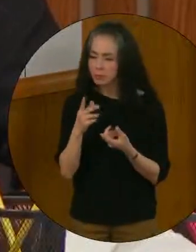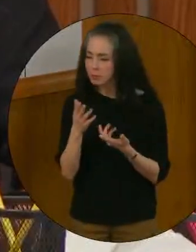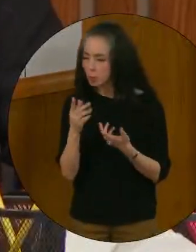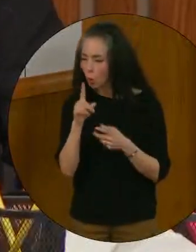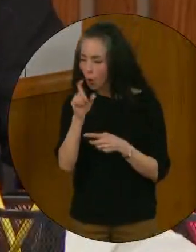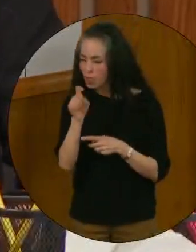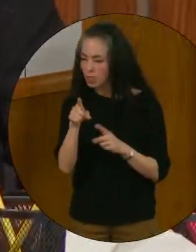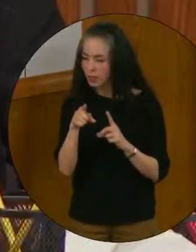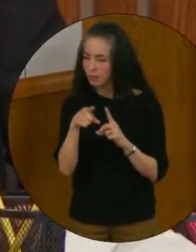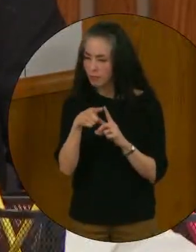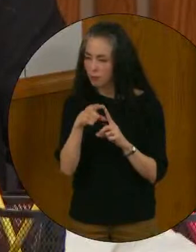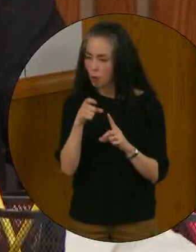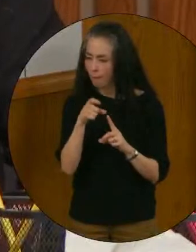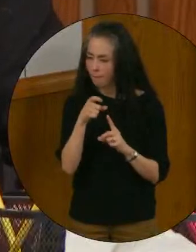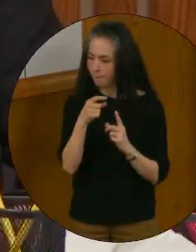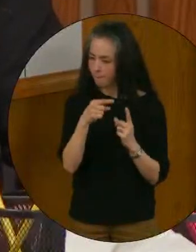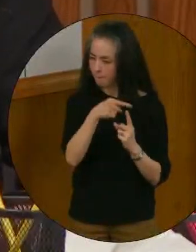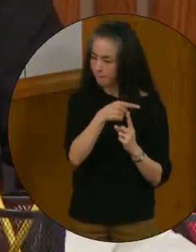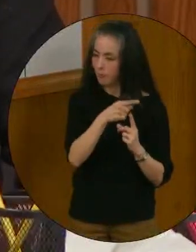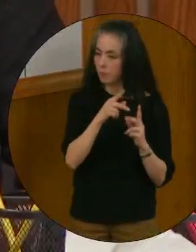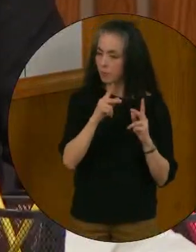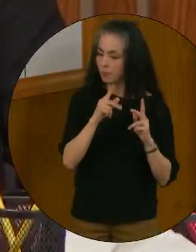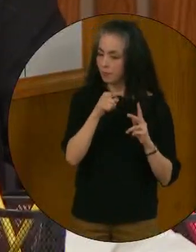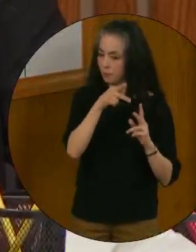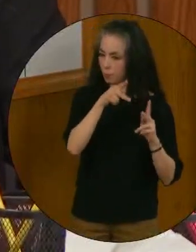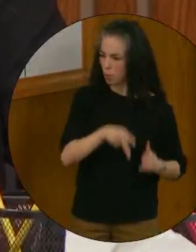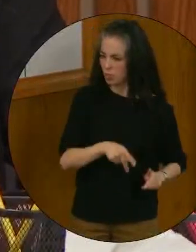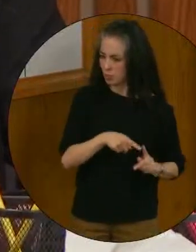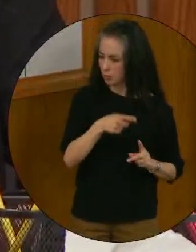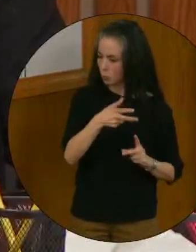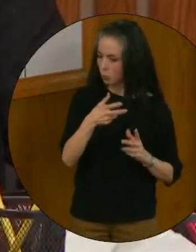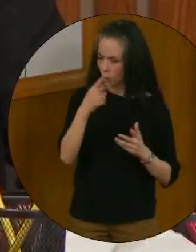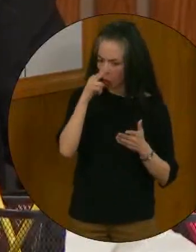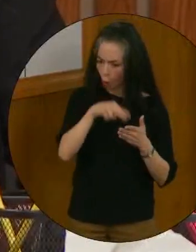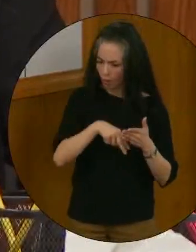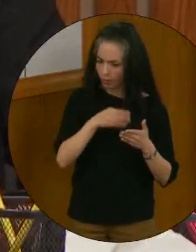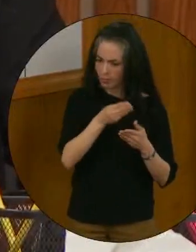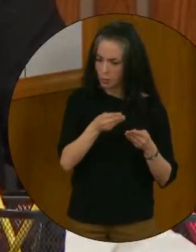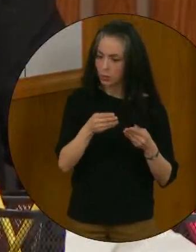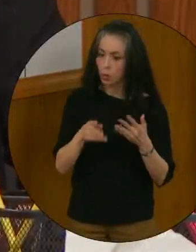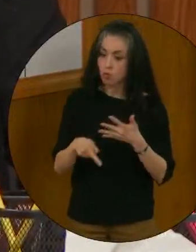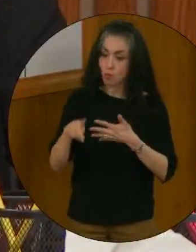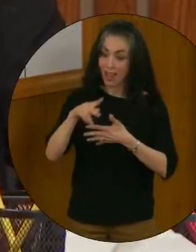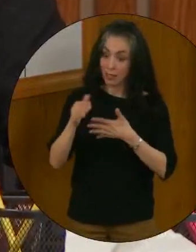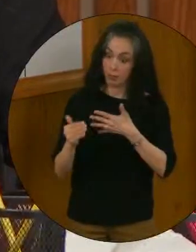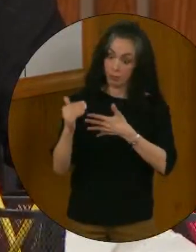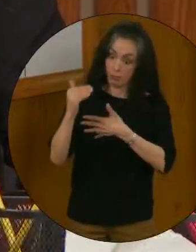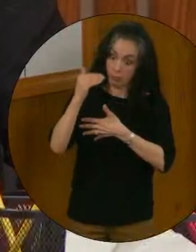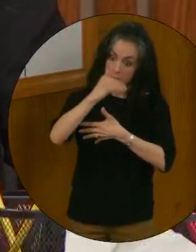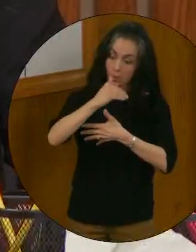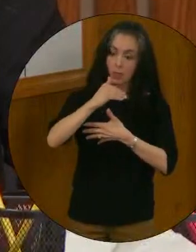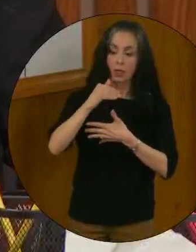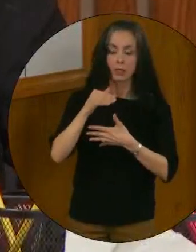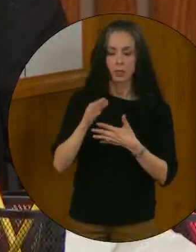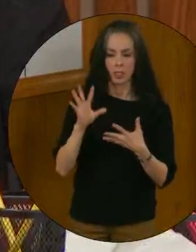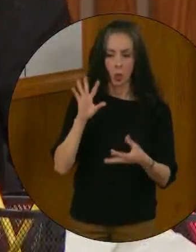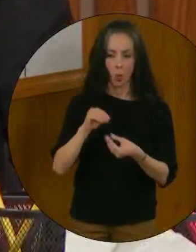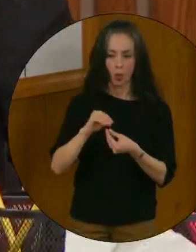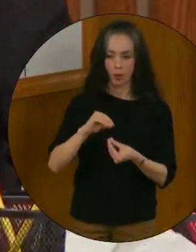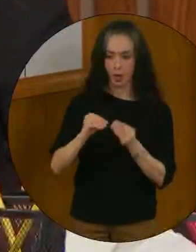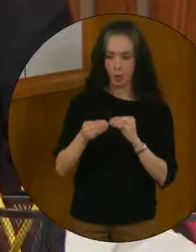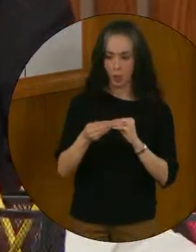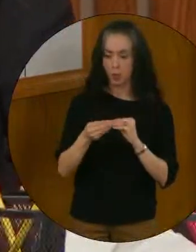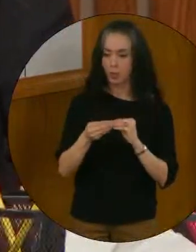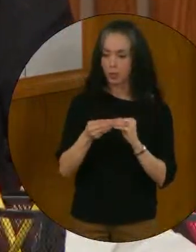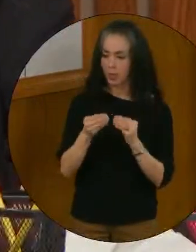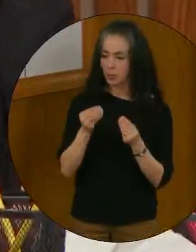the constituents that had looked at the reference material. So on the ranking input and on the priorities, this is the total number, and that's when everybody was